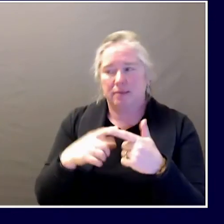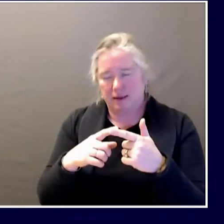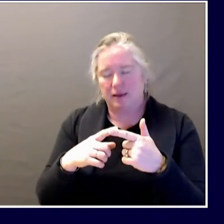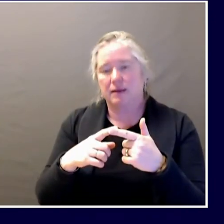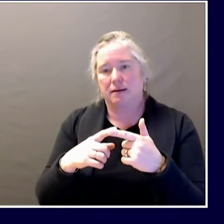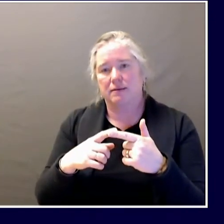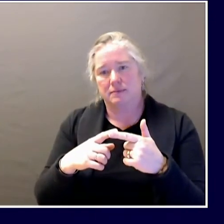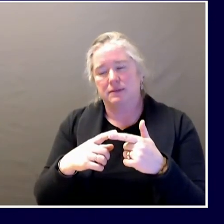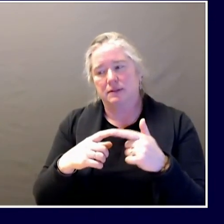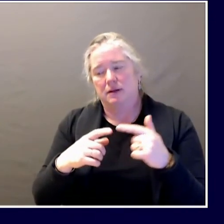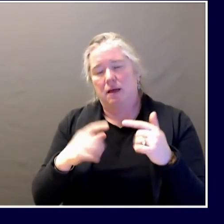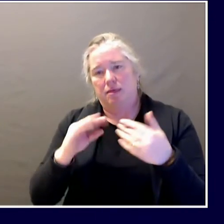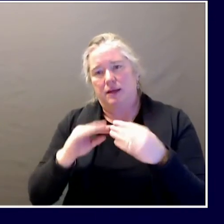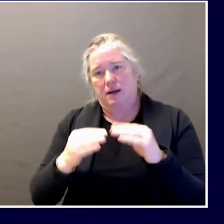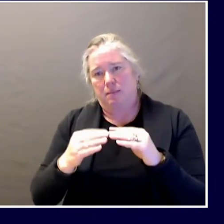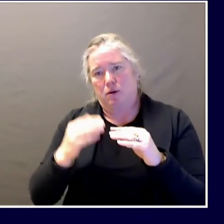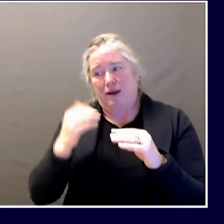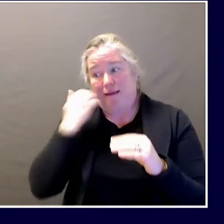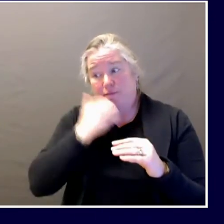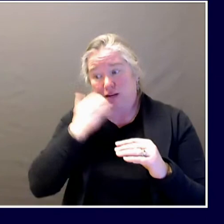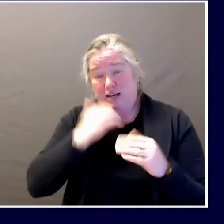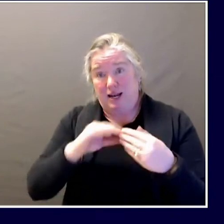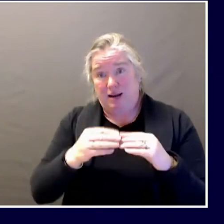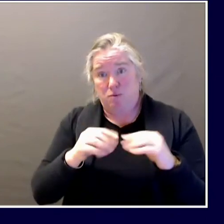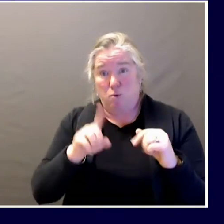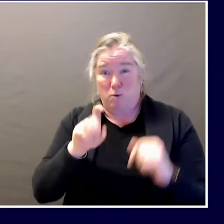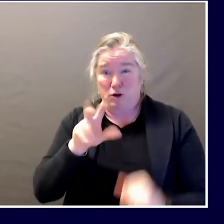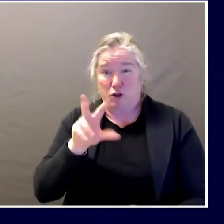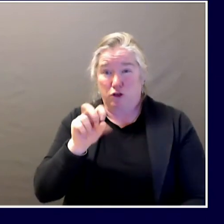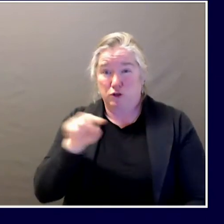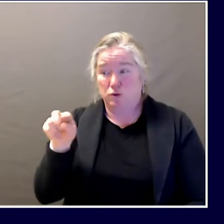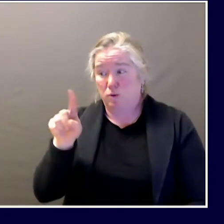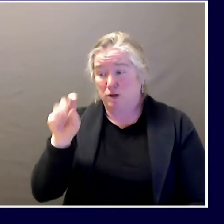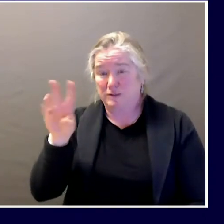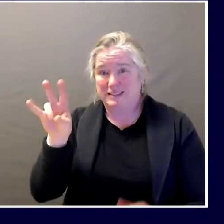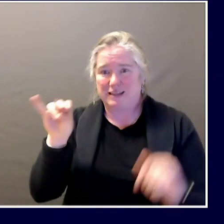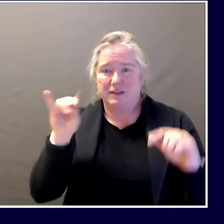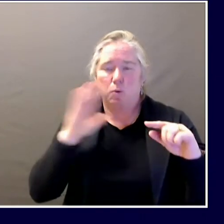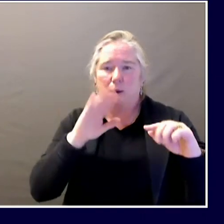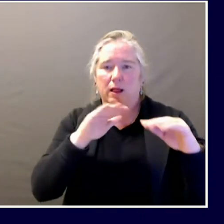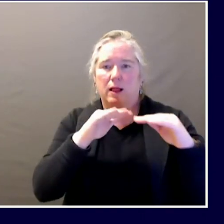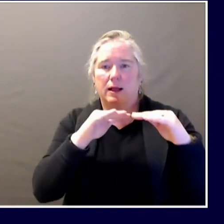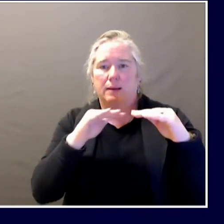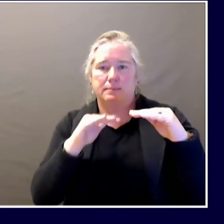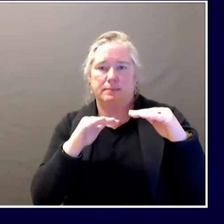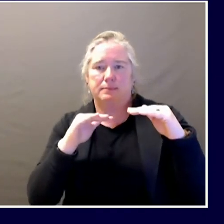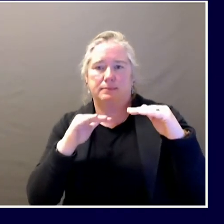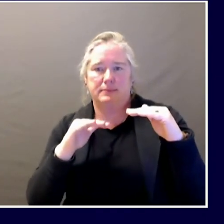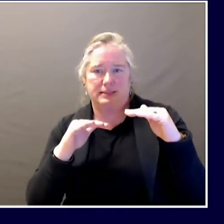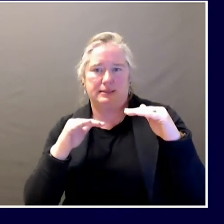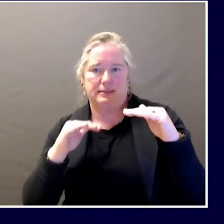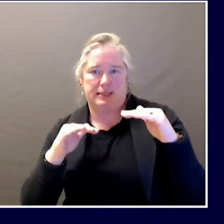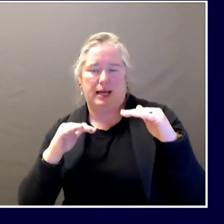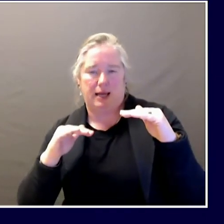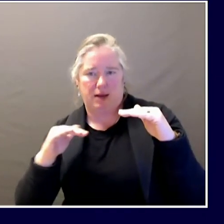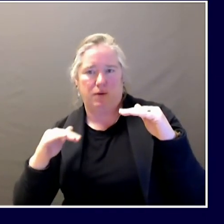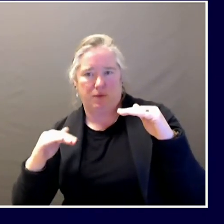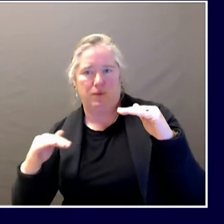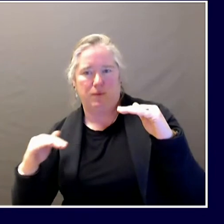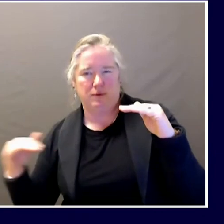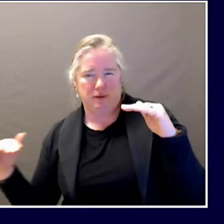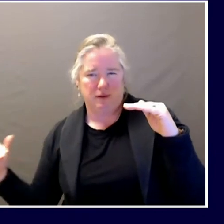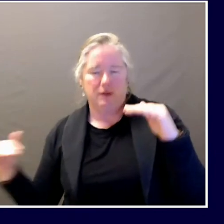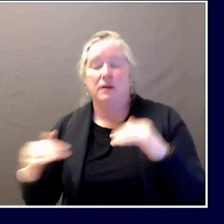shrink slowly but steadily over a multi-day, multi-week period. But right now, we are at that relatively